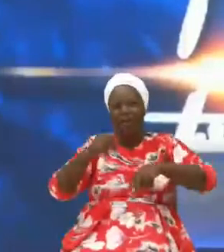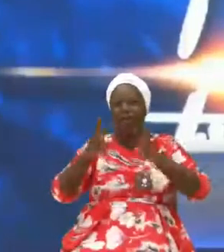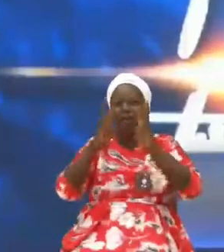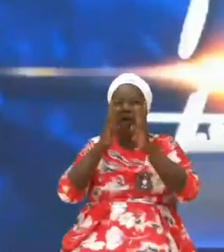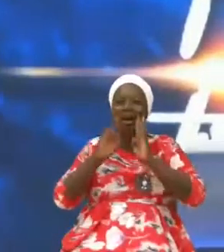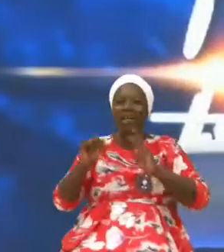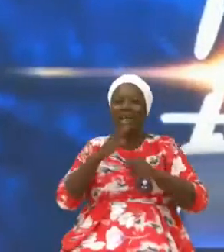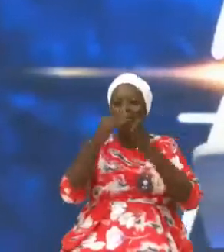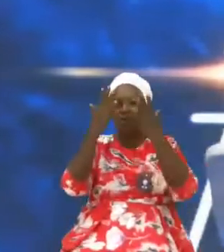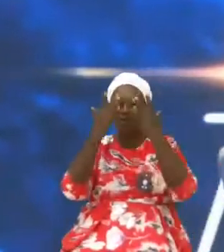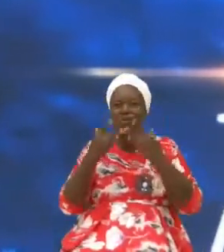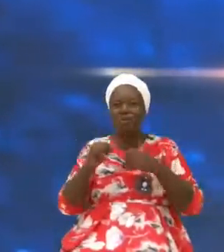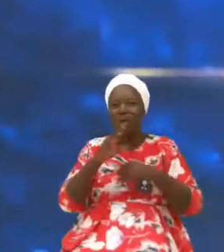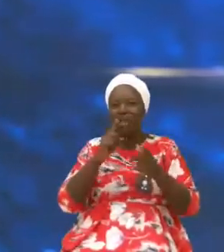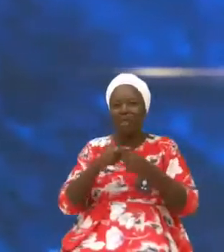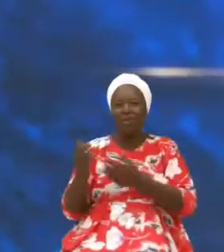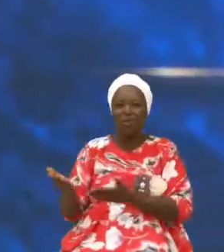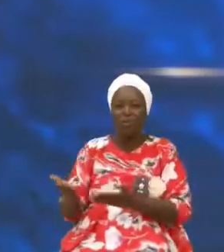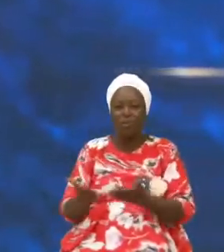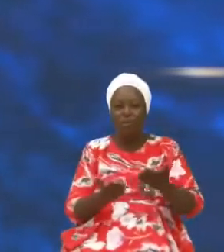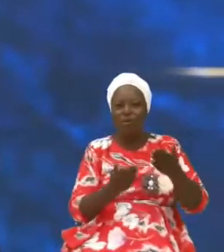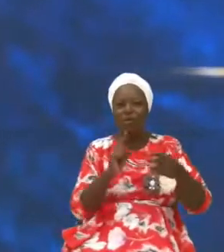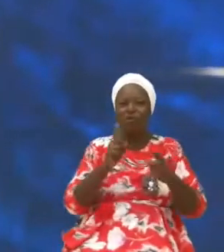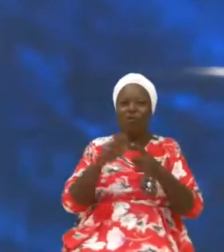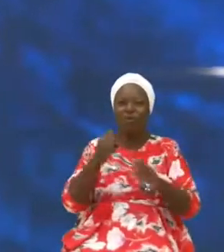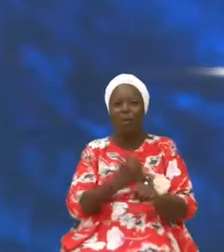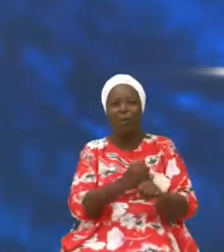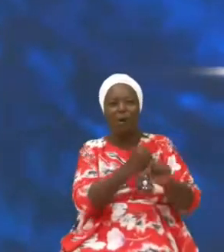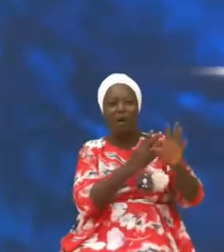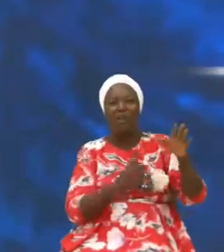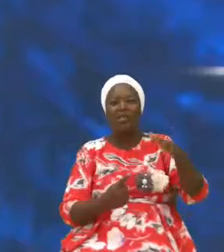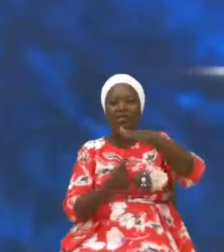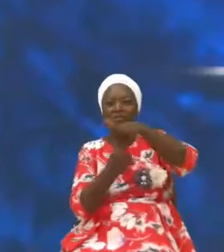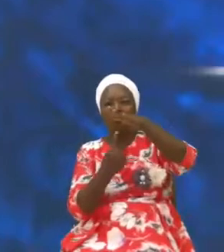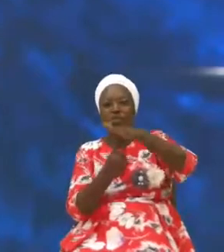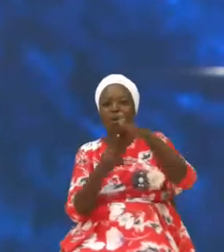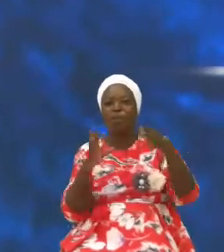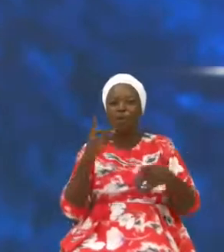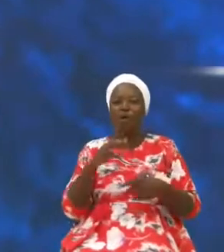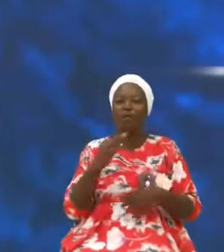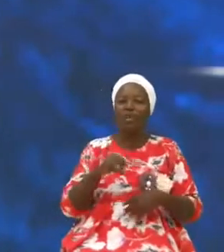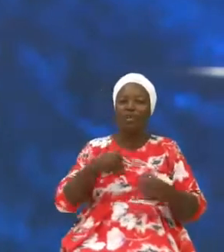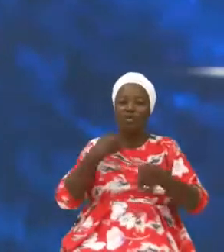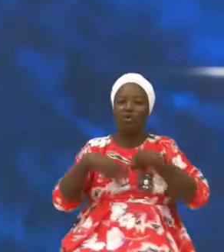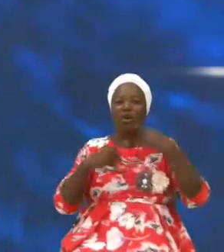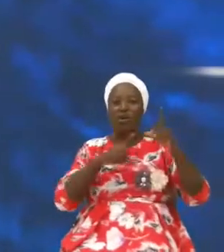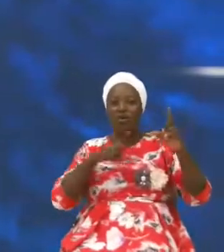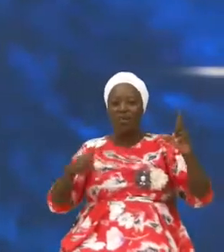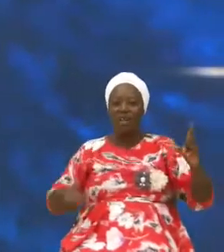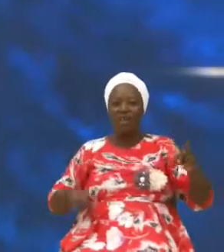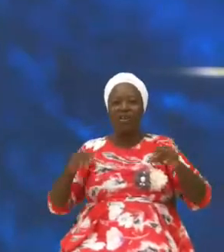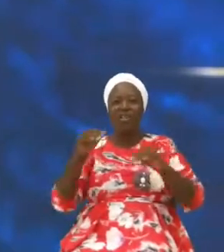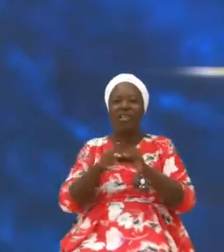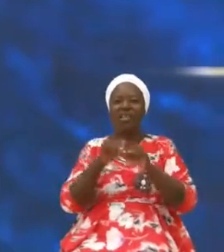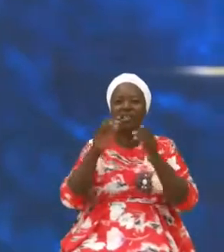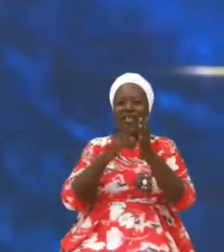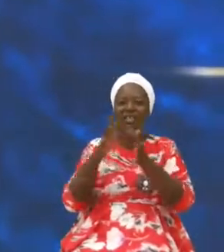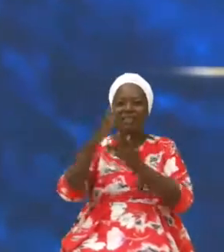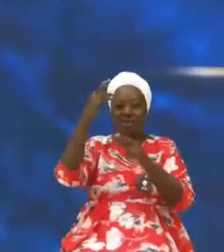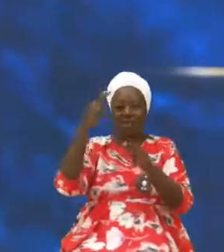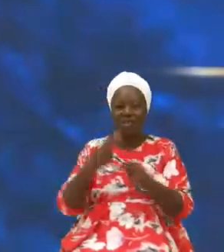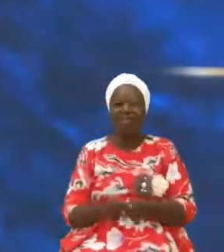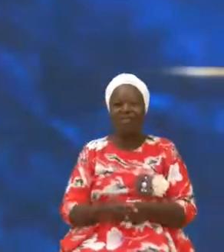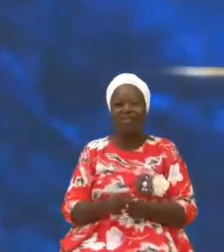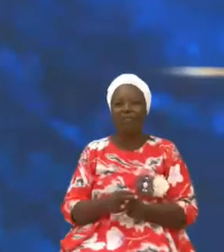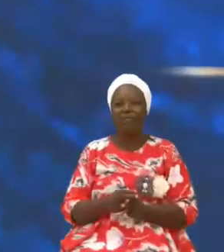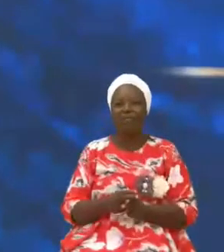out of that vale and valley of crying, of sorrow. He'll bring you to the mountaintop of the joy of